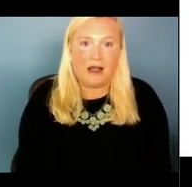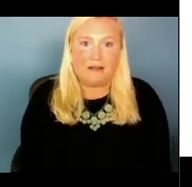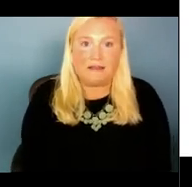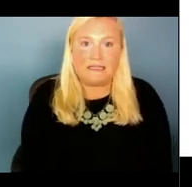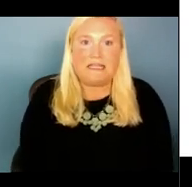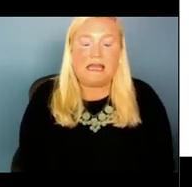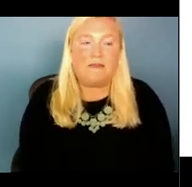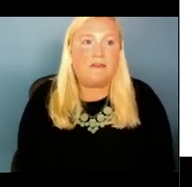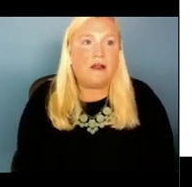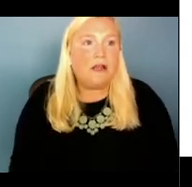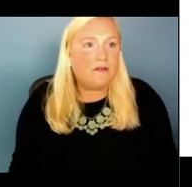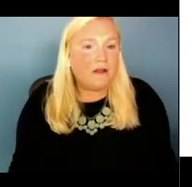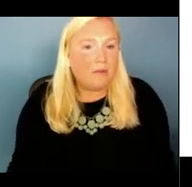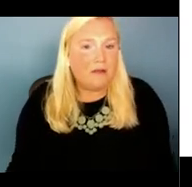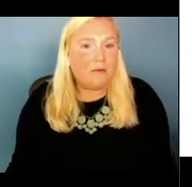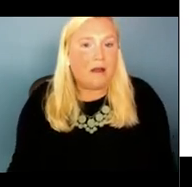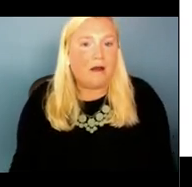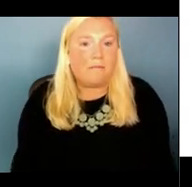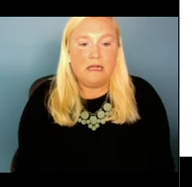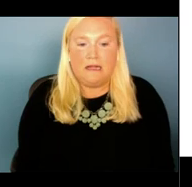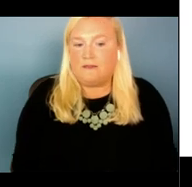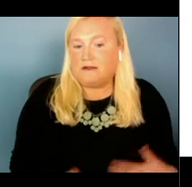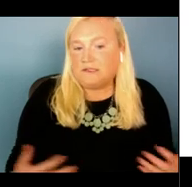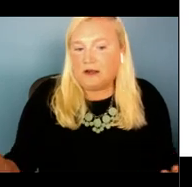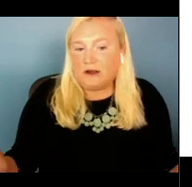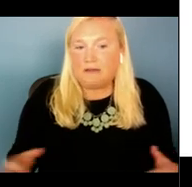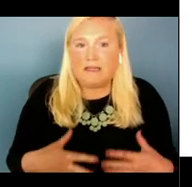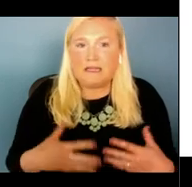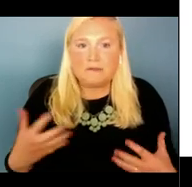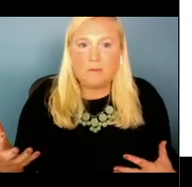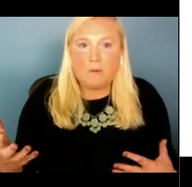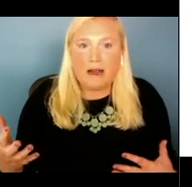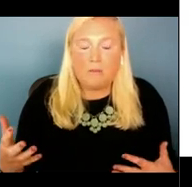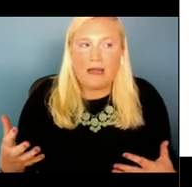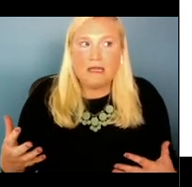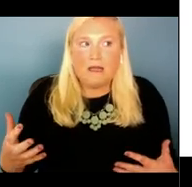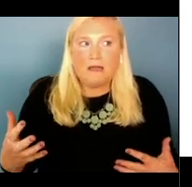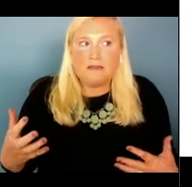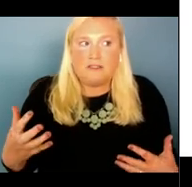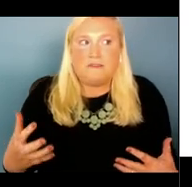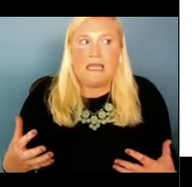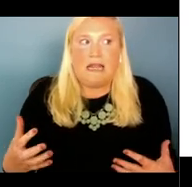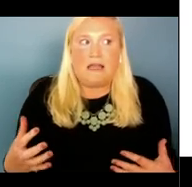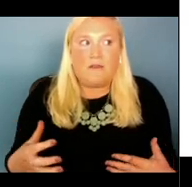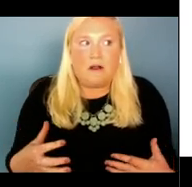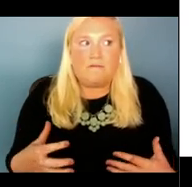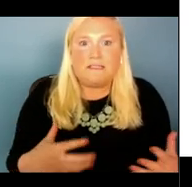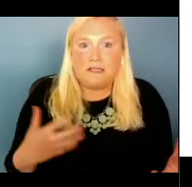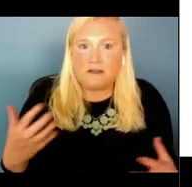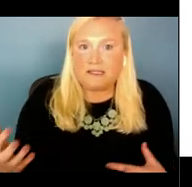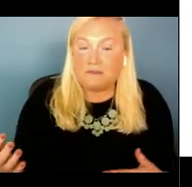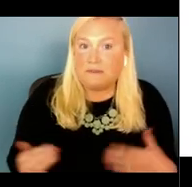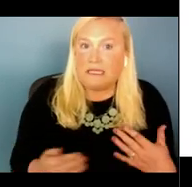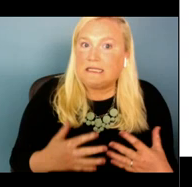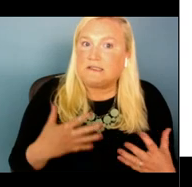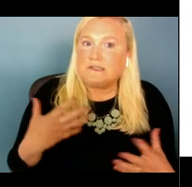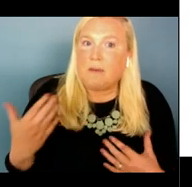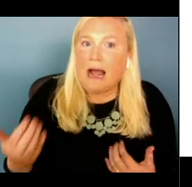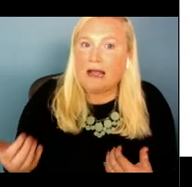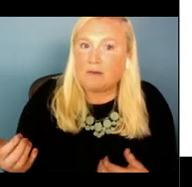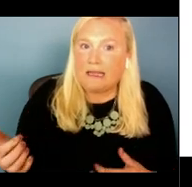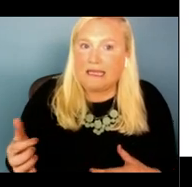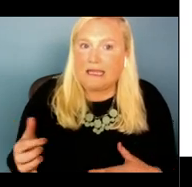observe the child. Let's say that they're in our therapy room, they're stuttering, but they don't seem aware. But do you see any other physical